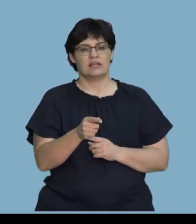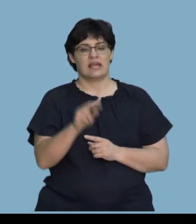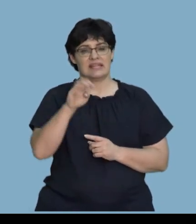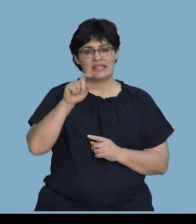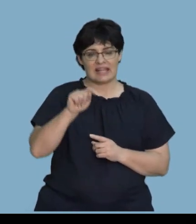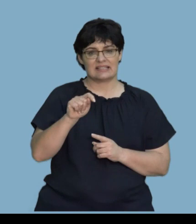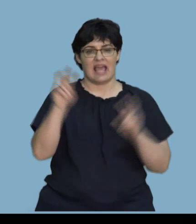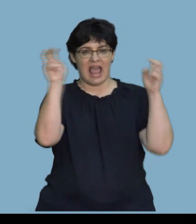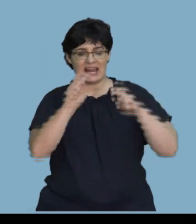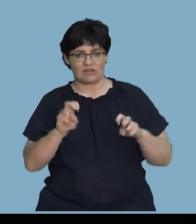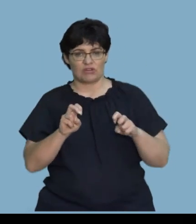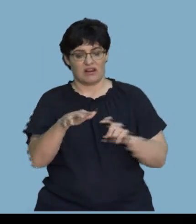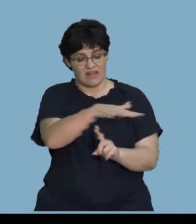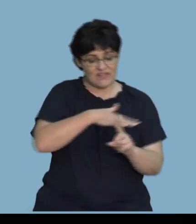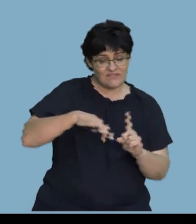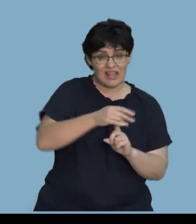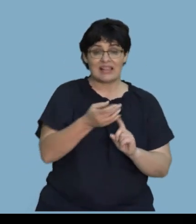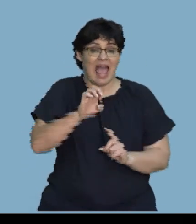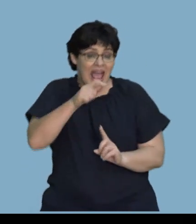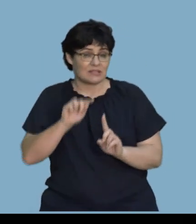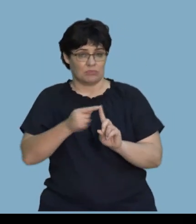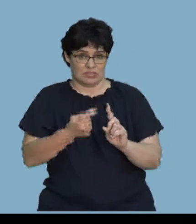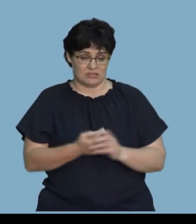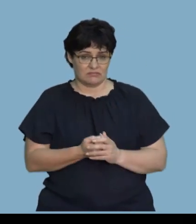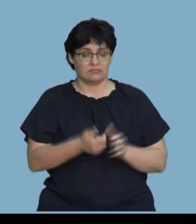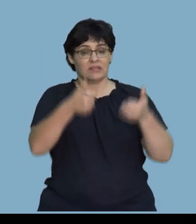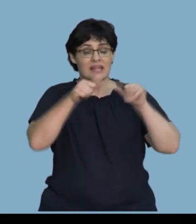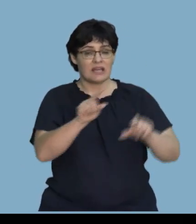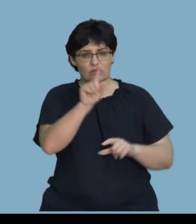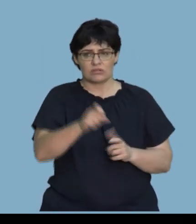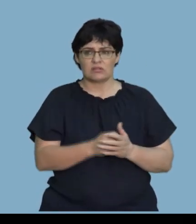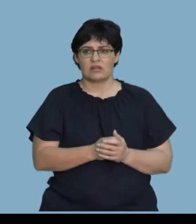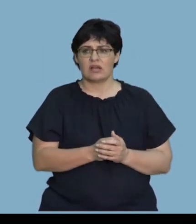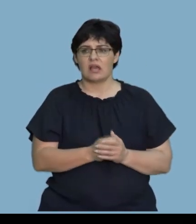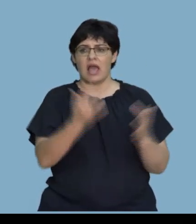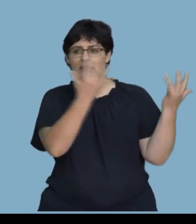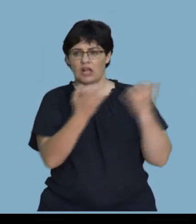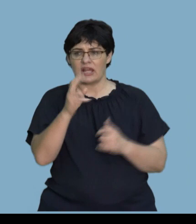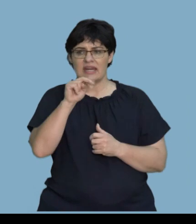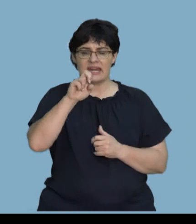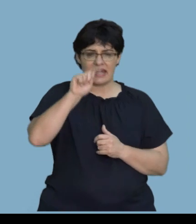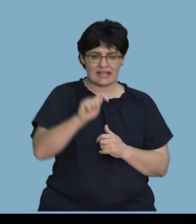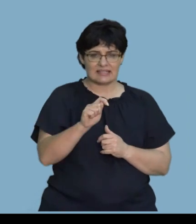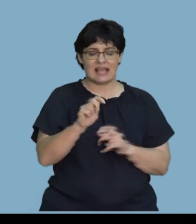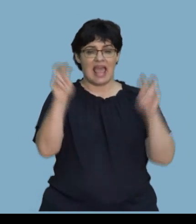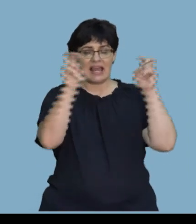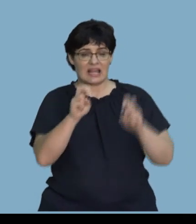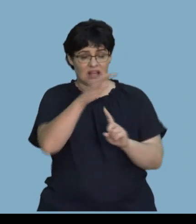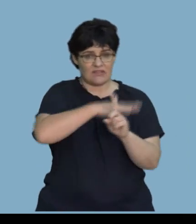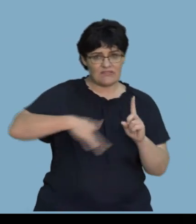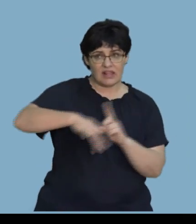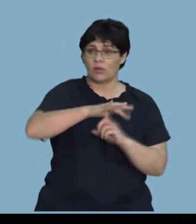field at a point. Speaking of which, the next question says, calculate the net electric field at point